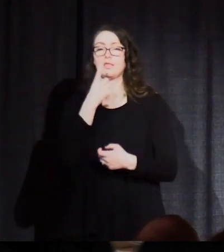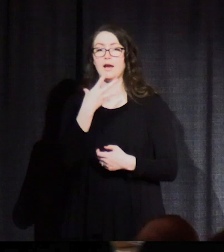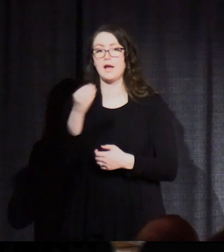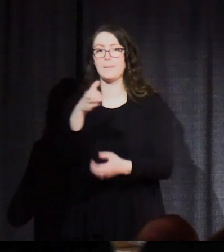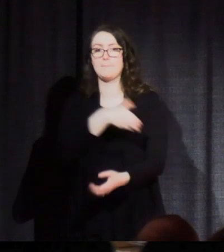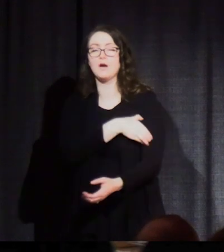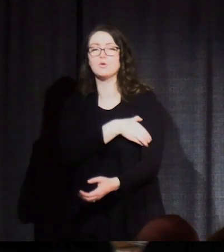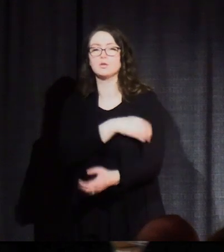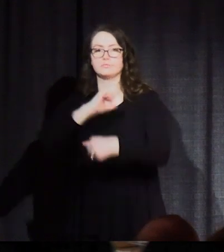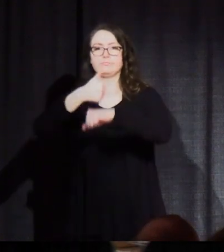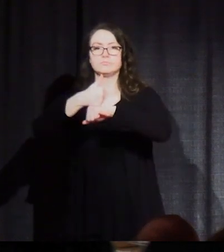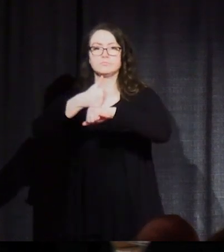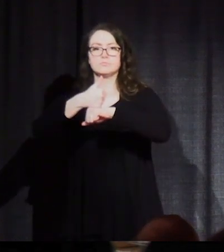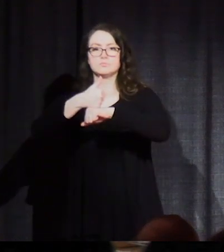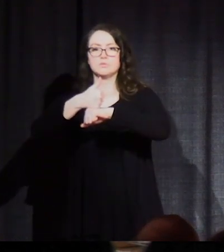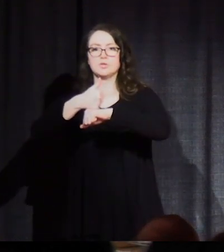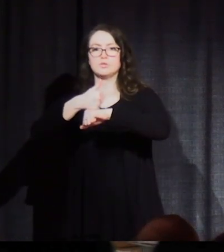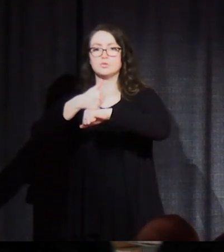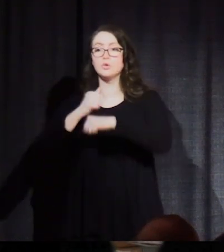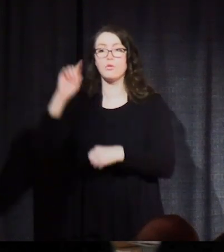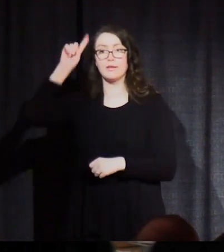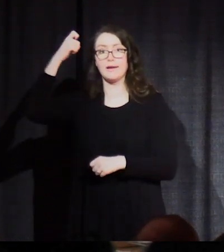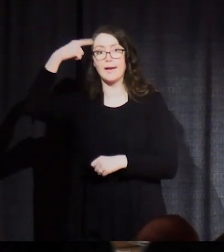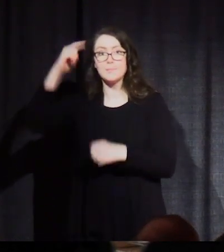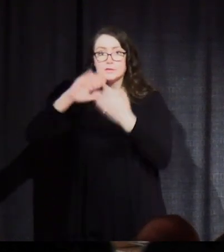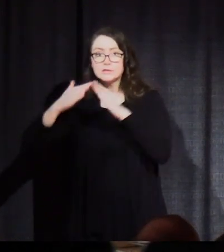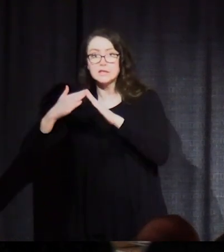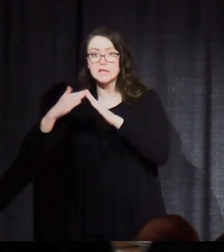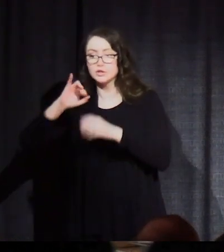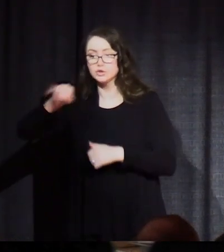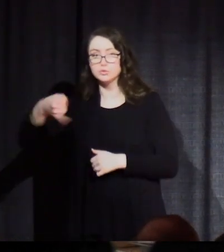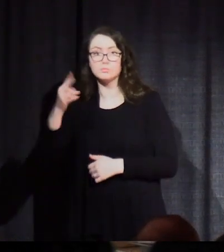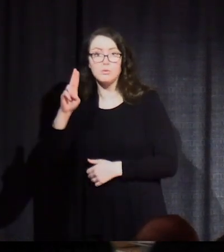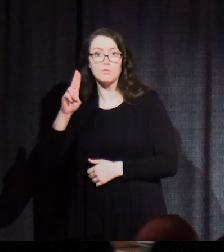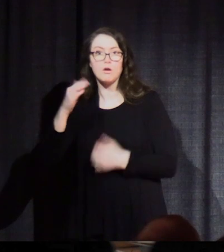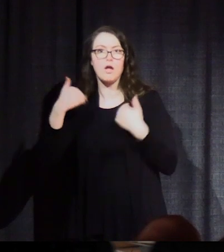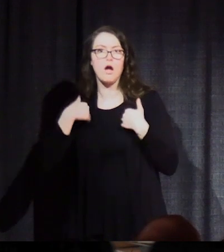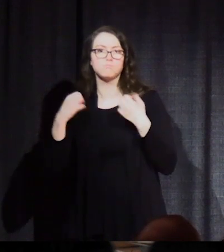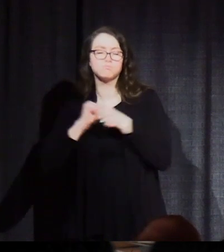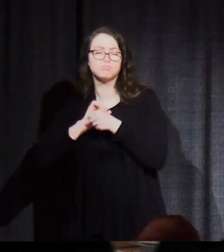our capital city of Juneau one of the very earliest electrified cities in the U.S.